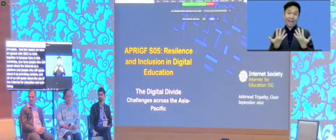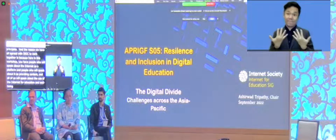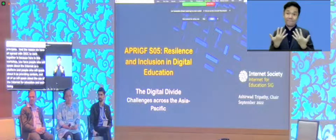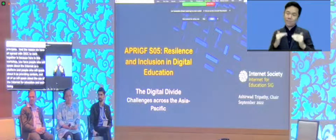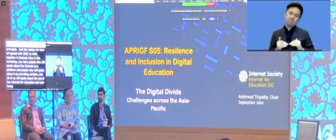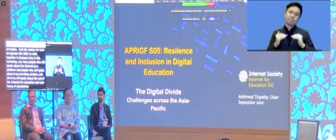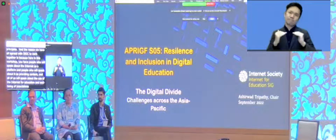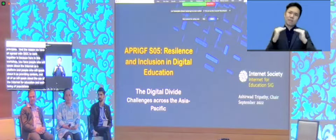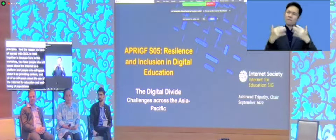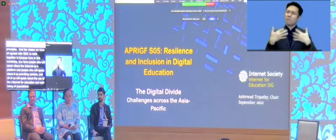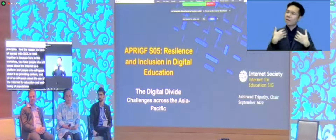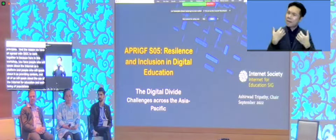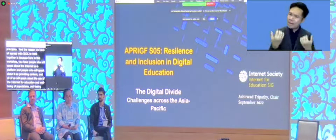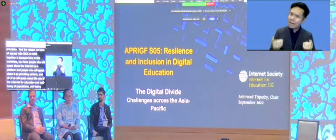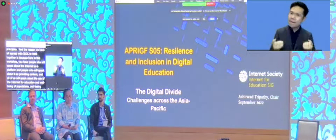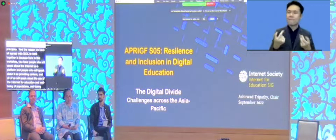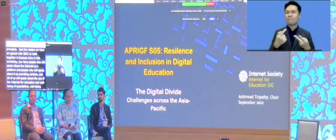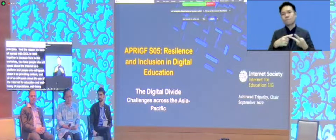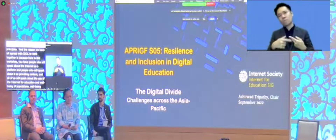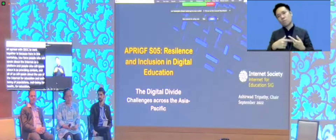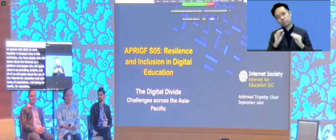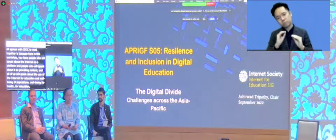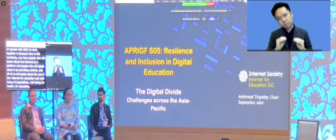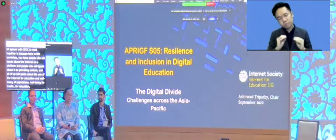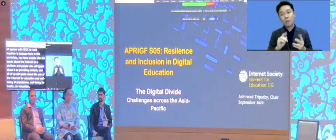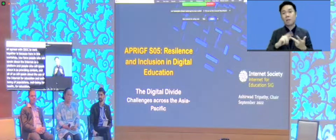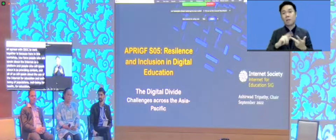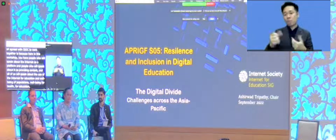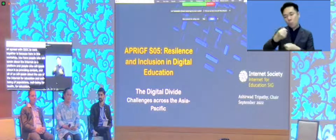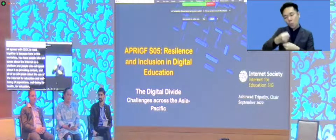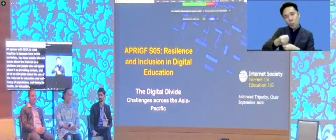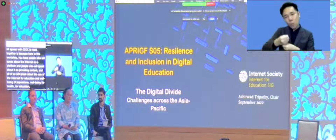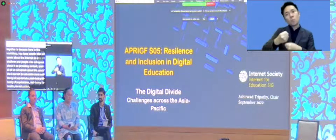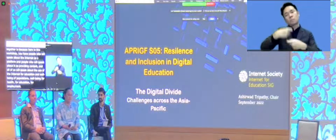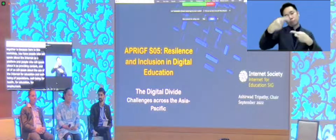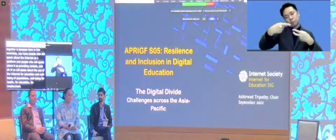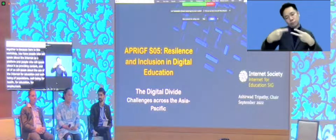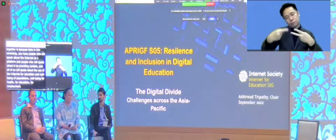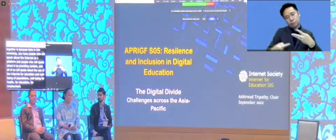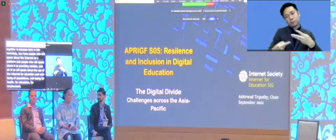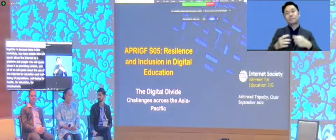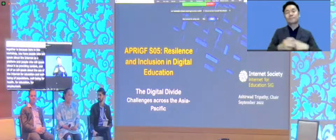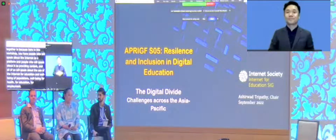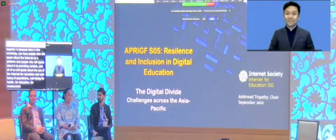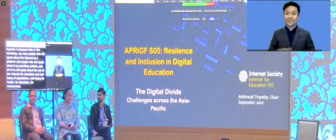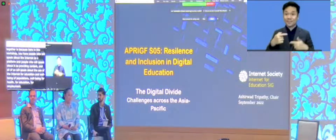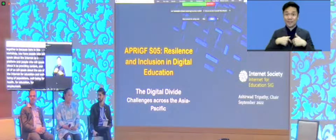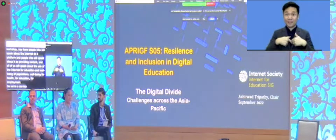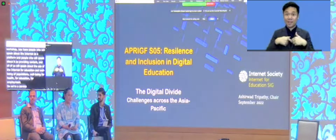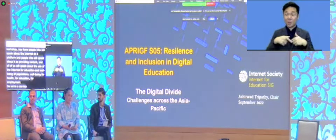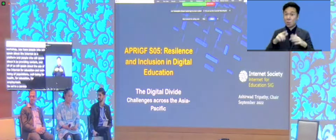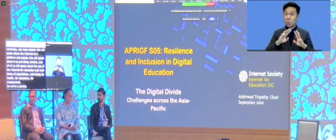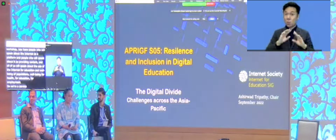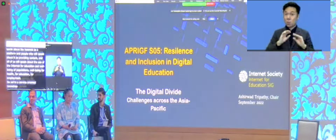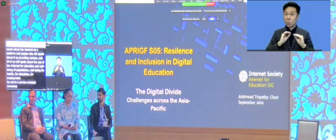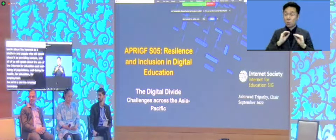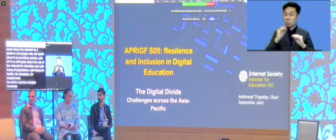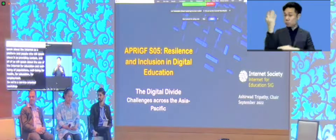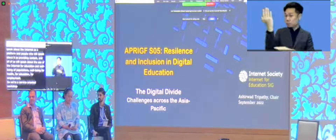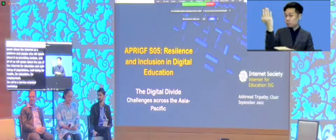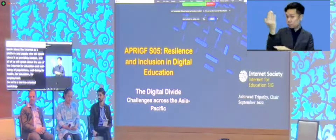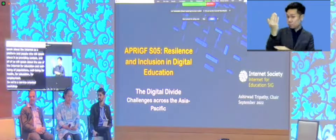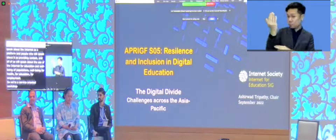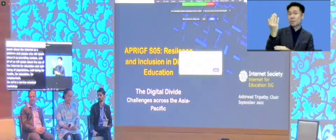health, for education, for employment. So we're a service-oriented workshop from